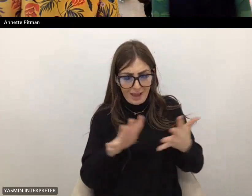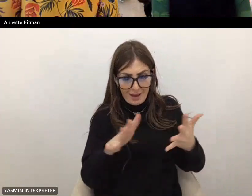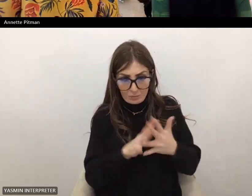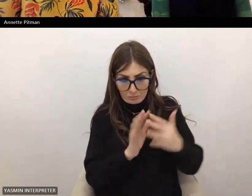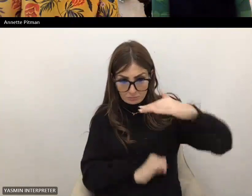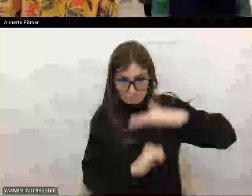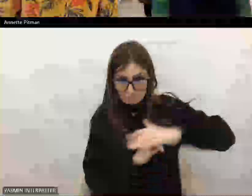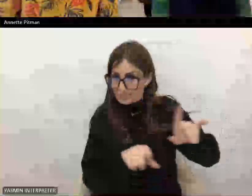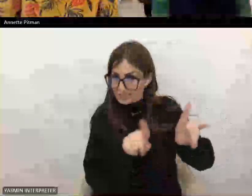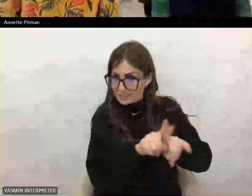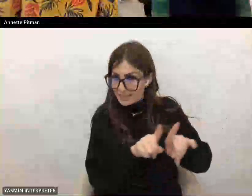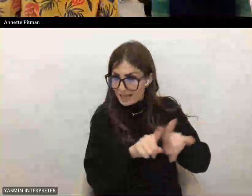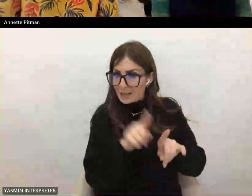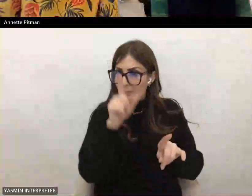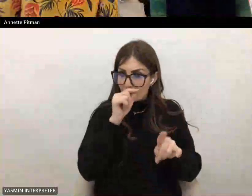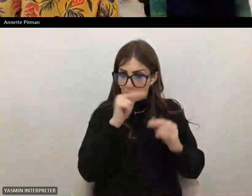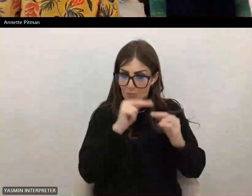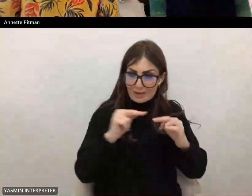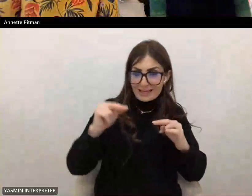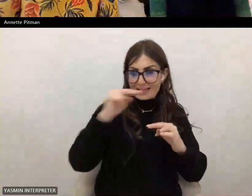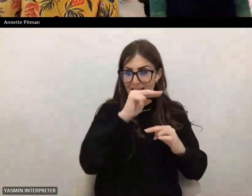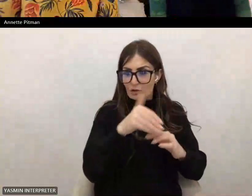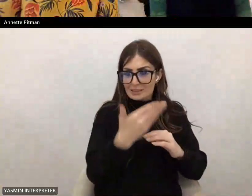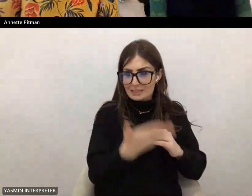same given potential increase in demand.